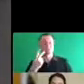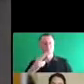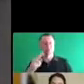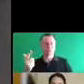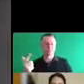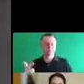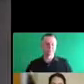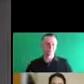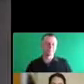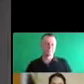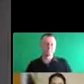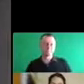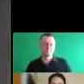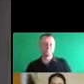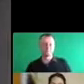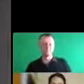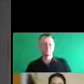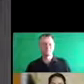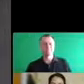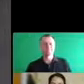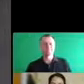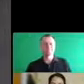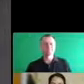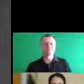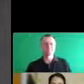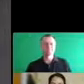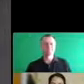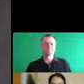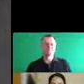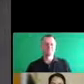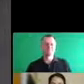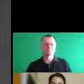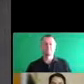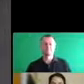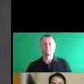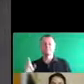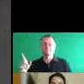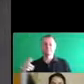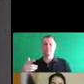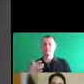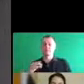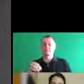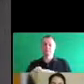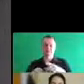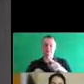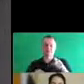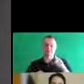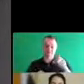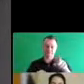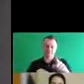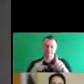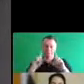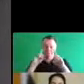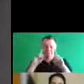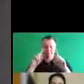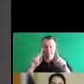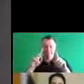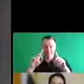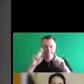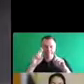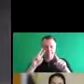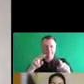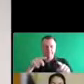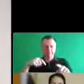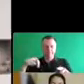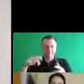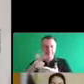2017. But the ones from 2017 are not in the exhibition, they're from 2018 onwards.